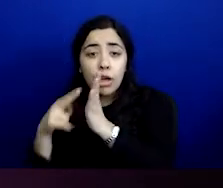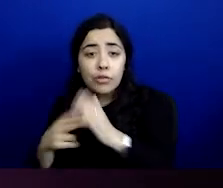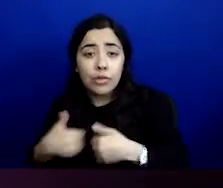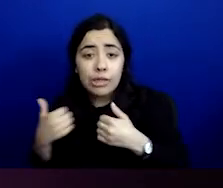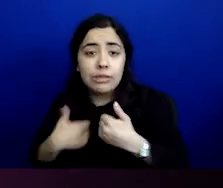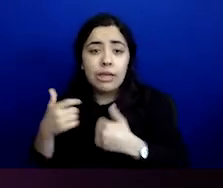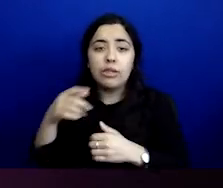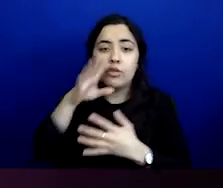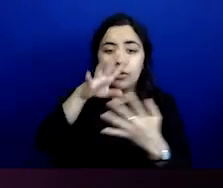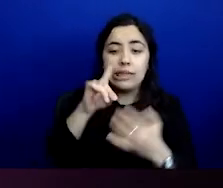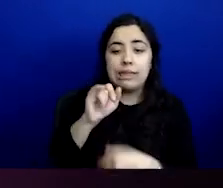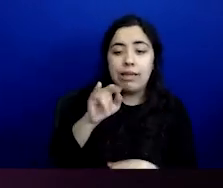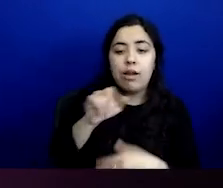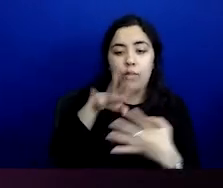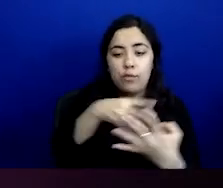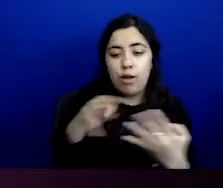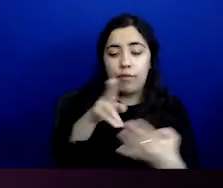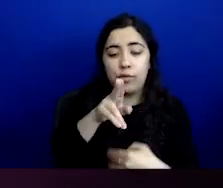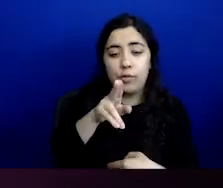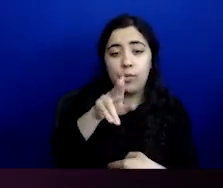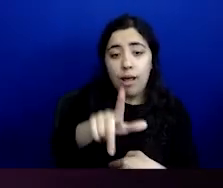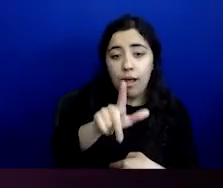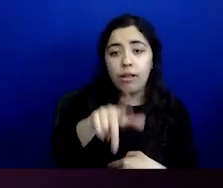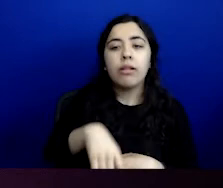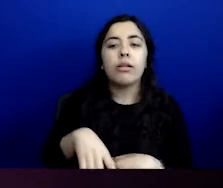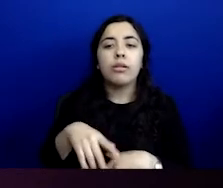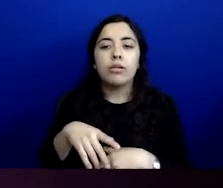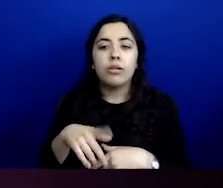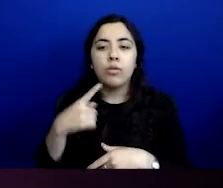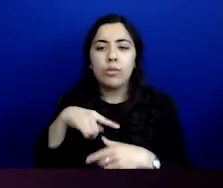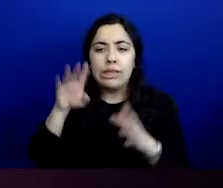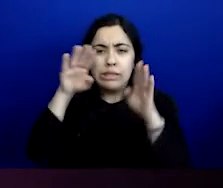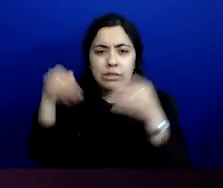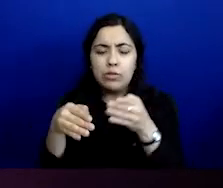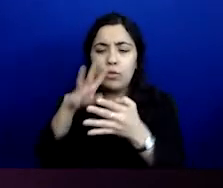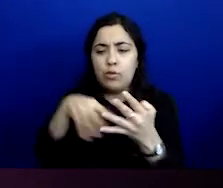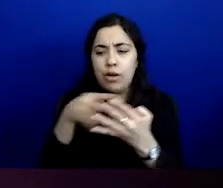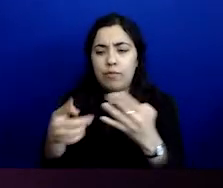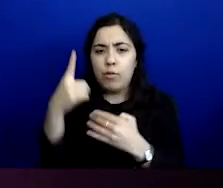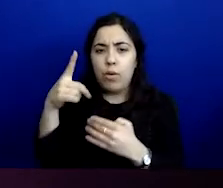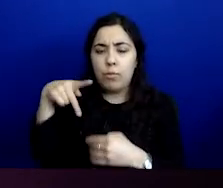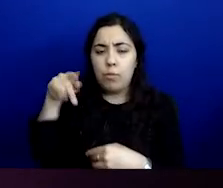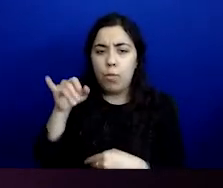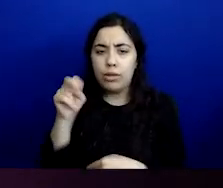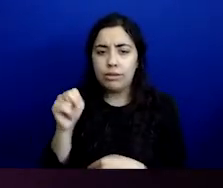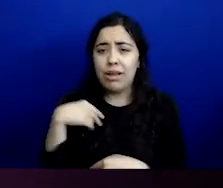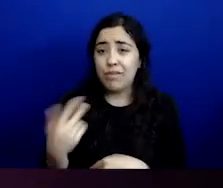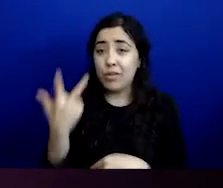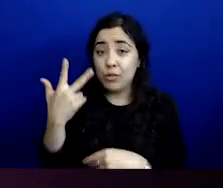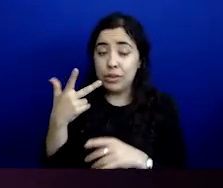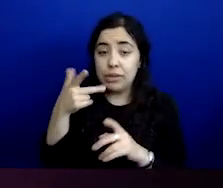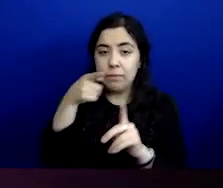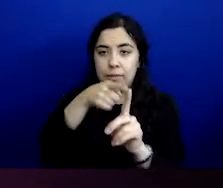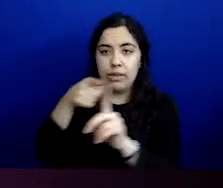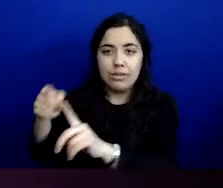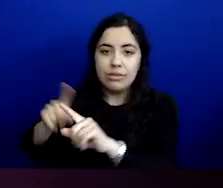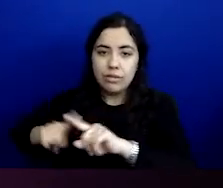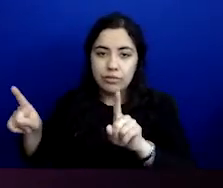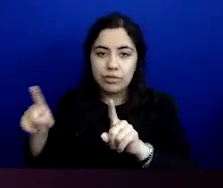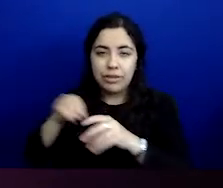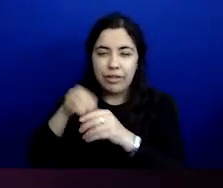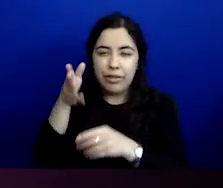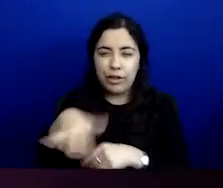our network. We index that data and serve it up in a GraphQL endpoint. So yeah, those are the three main differences in the general